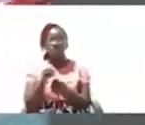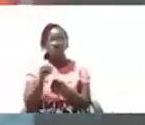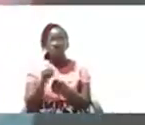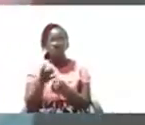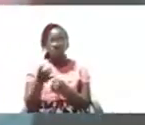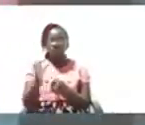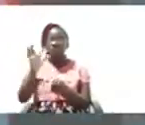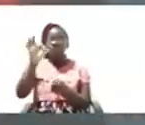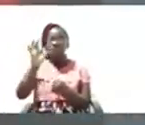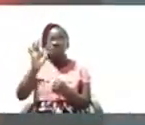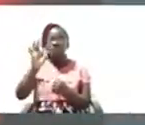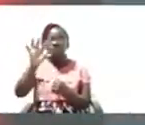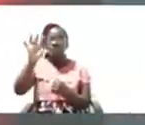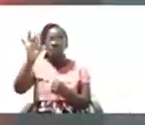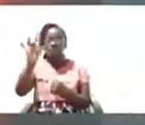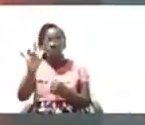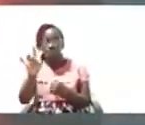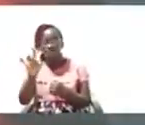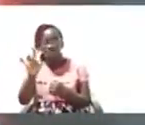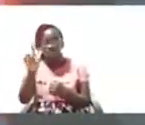98%. He doesn't want to be X.